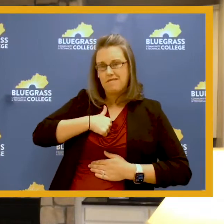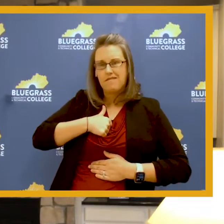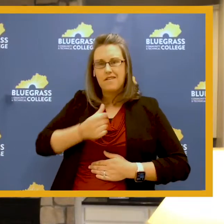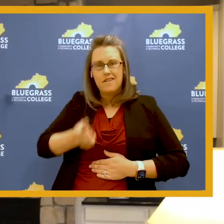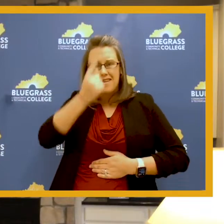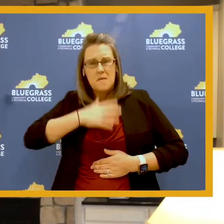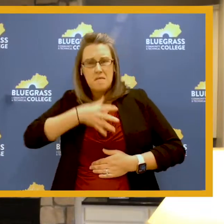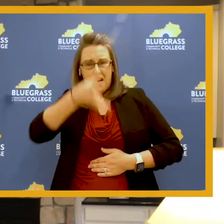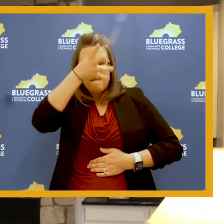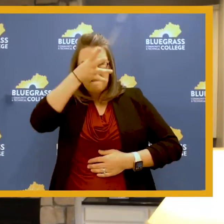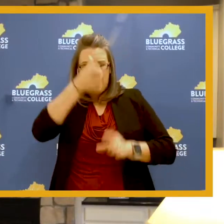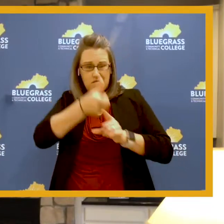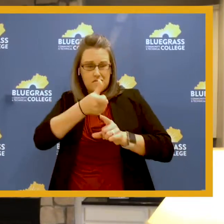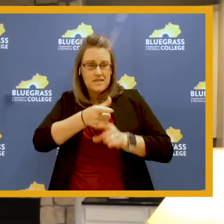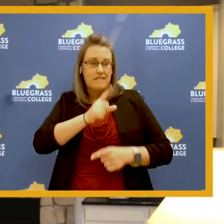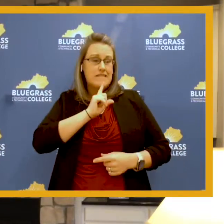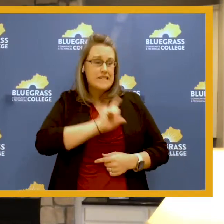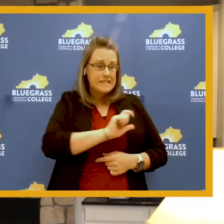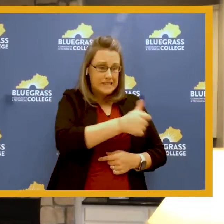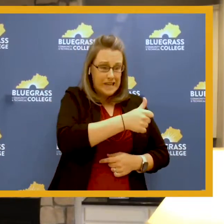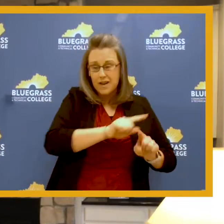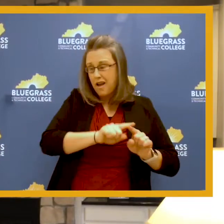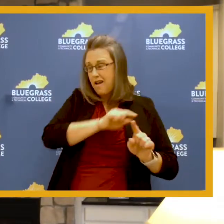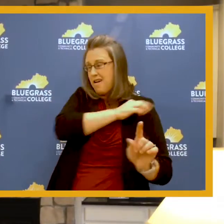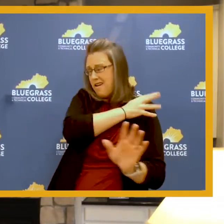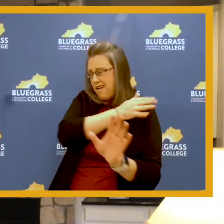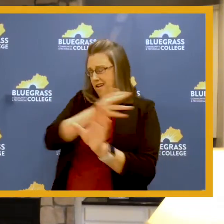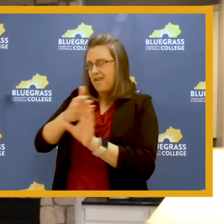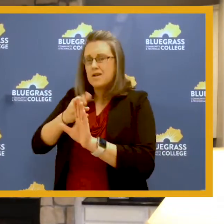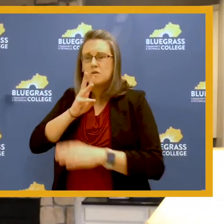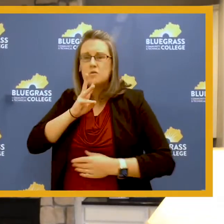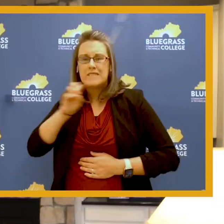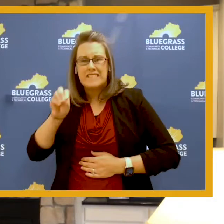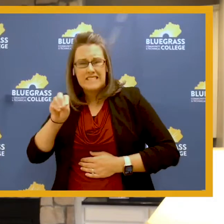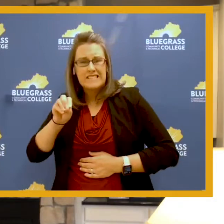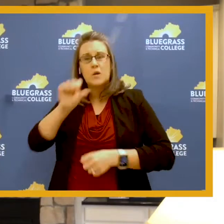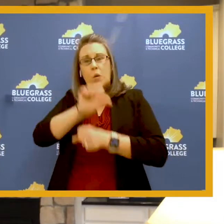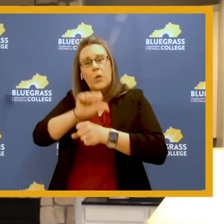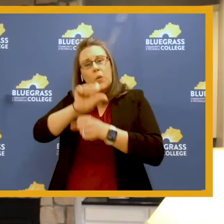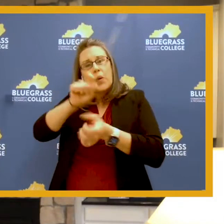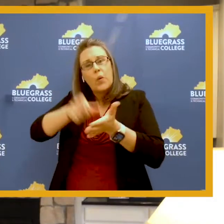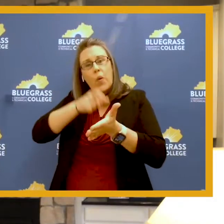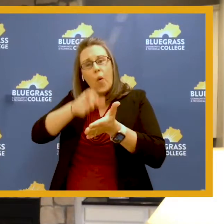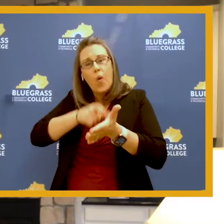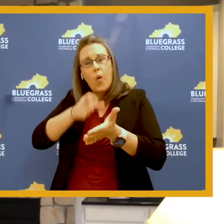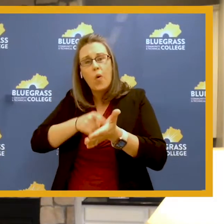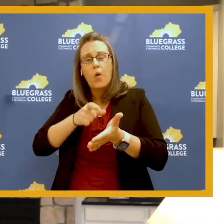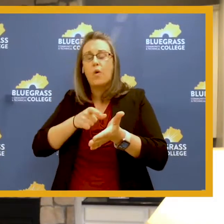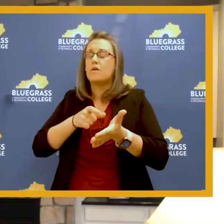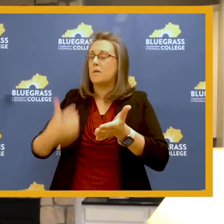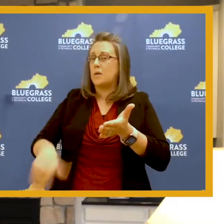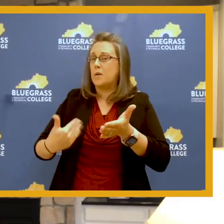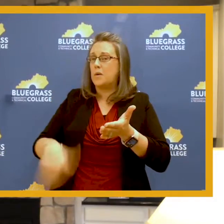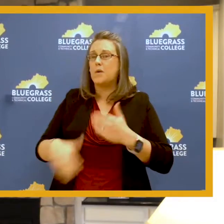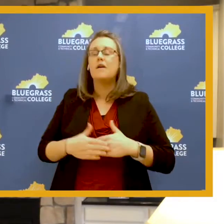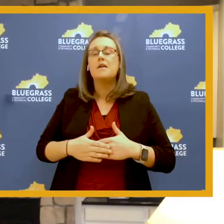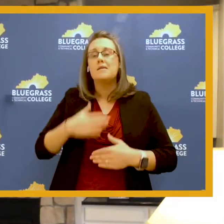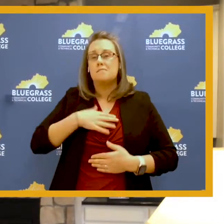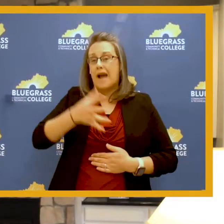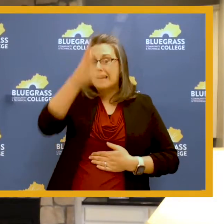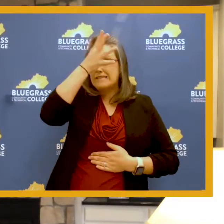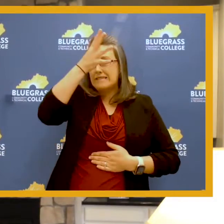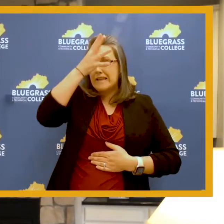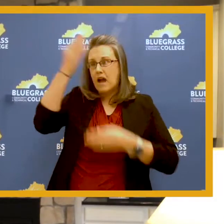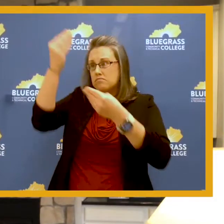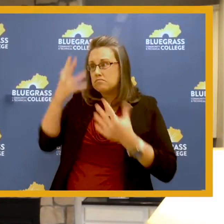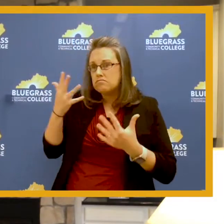age 60 because that was his only choice. And so I took it what he was telling me as I would have options. Now, my